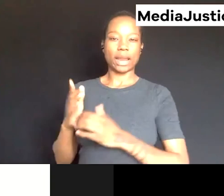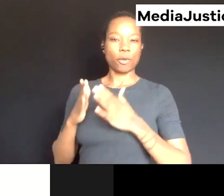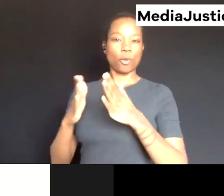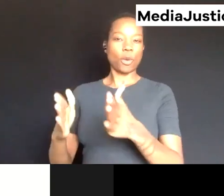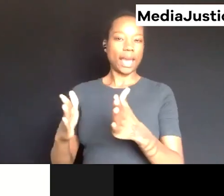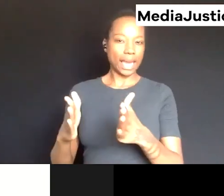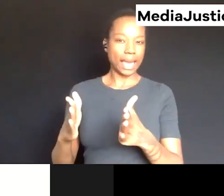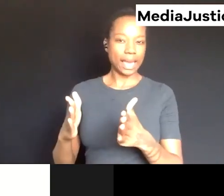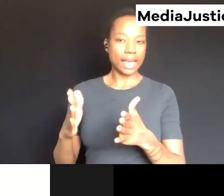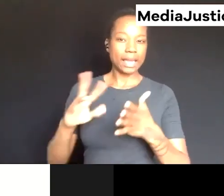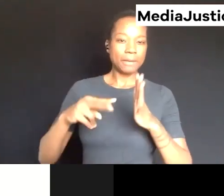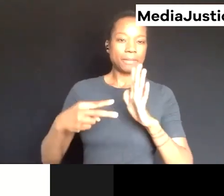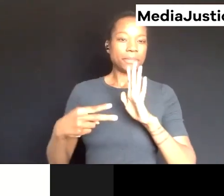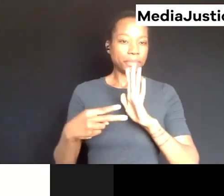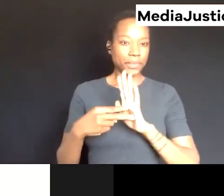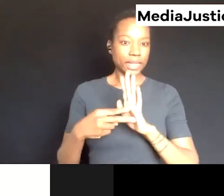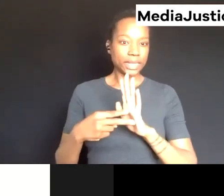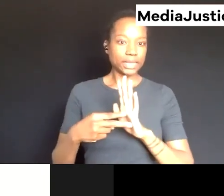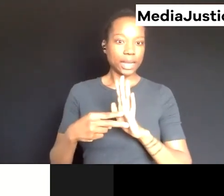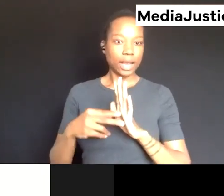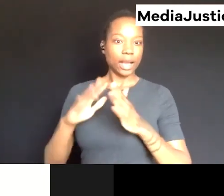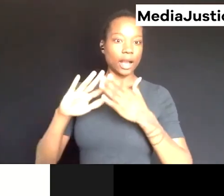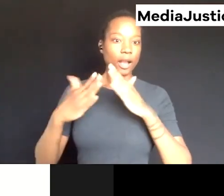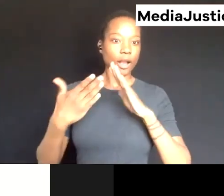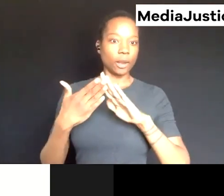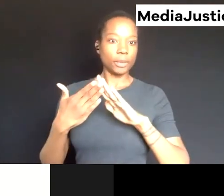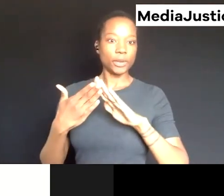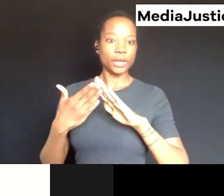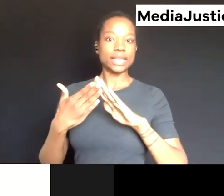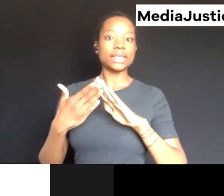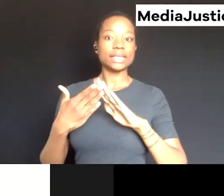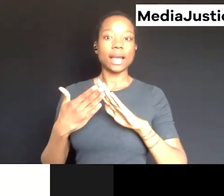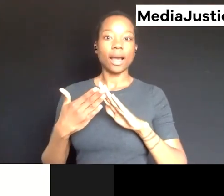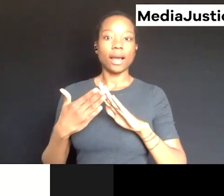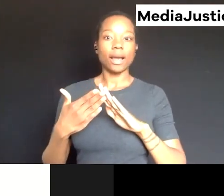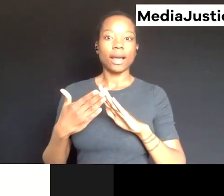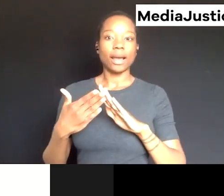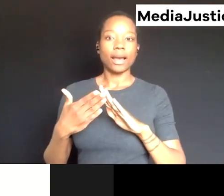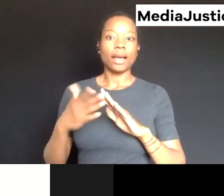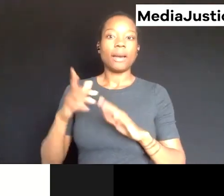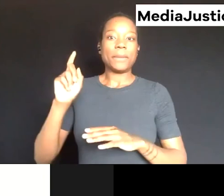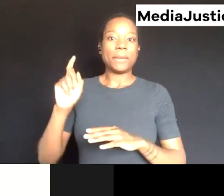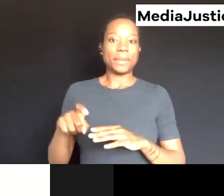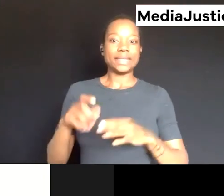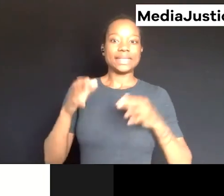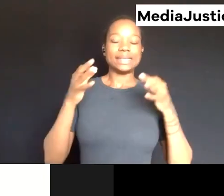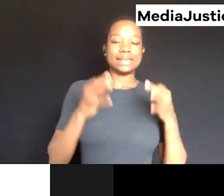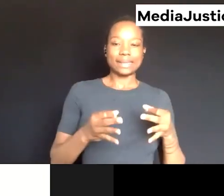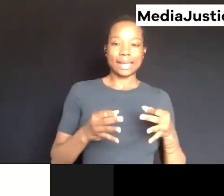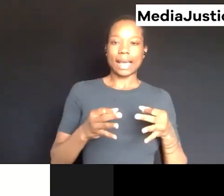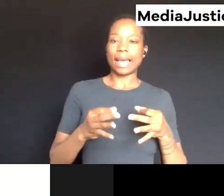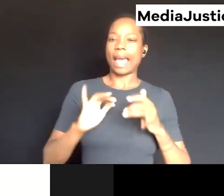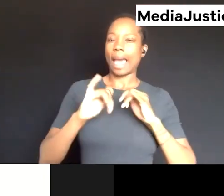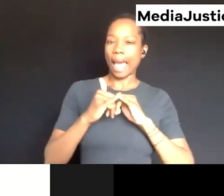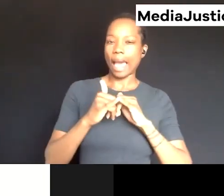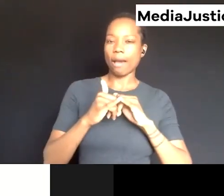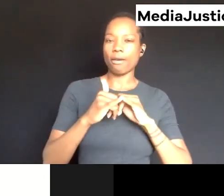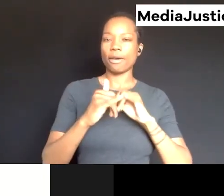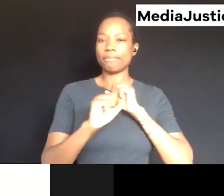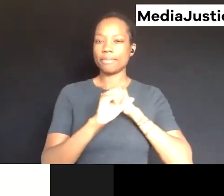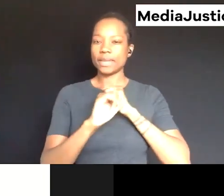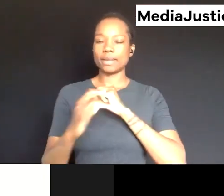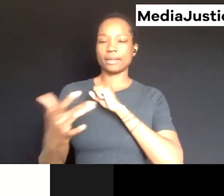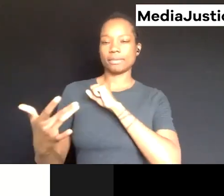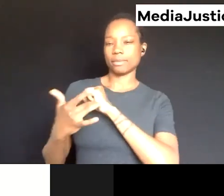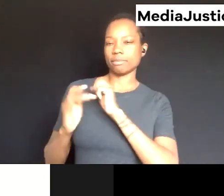communities at the margins should decide how media and technology is created, used, and allocated. And